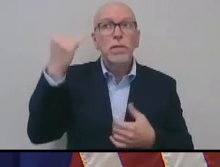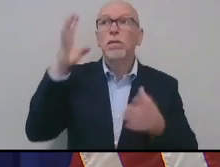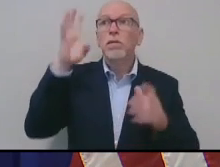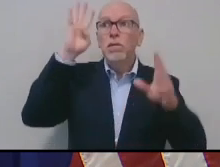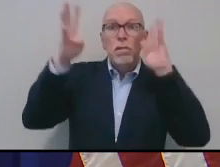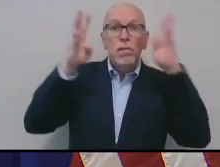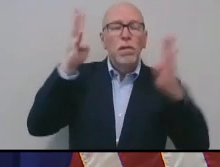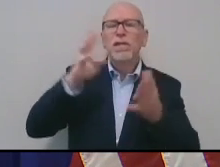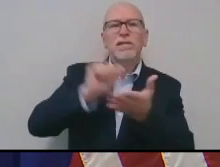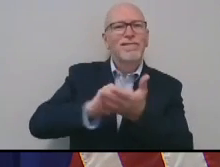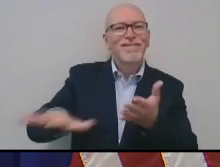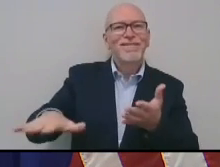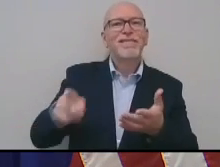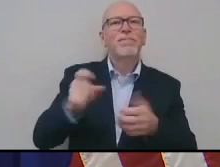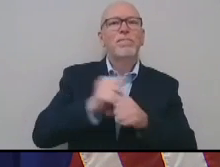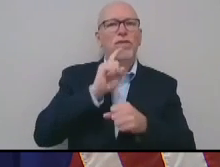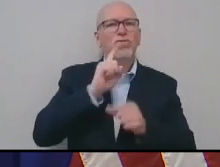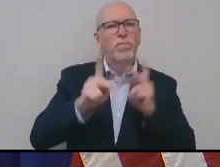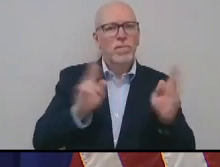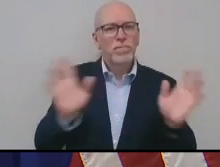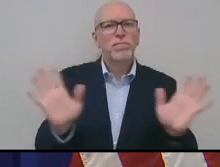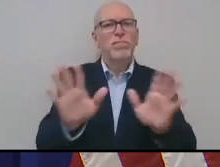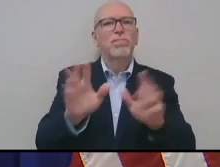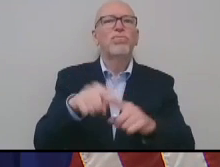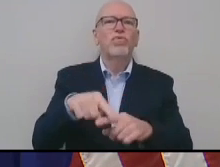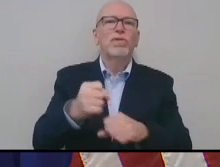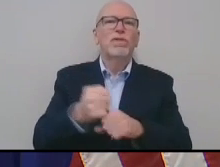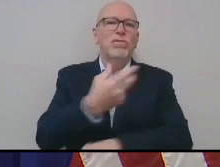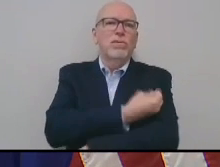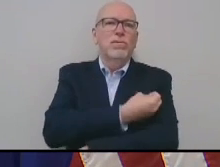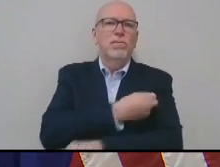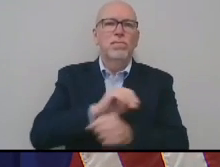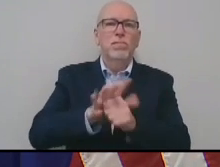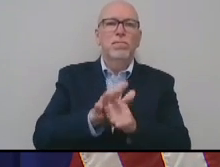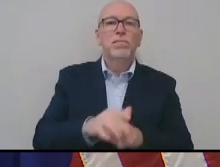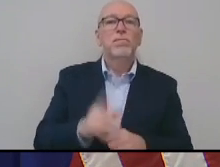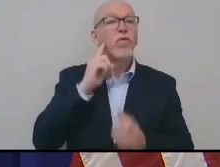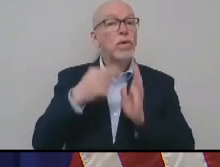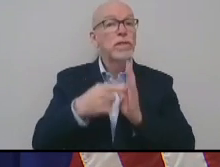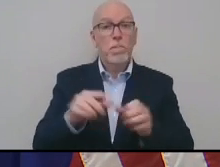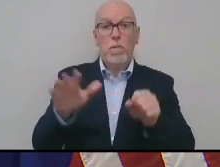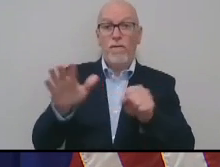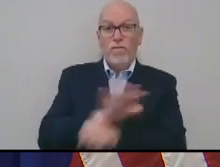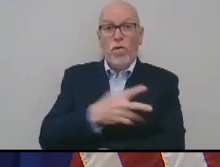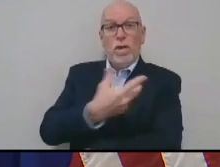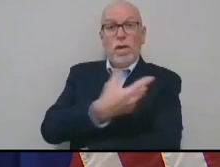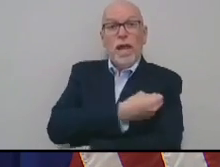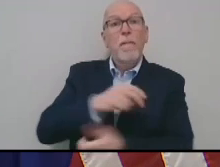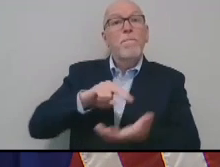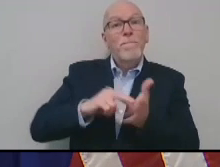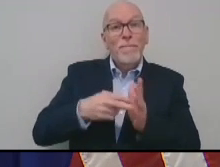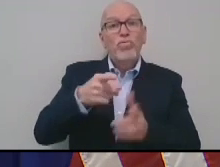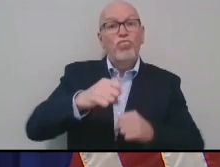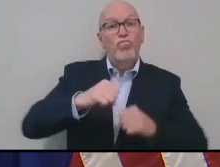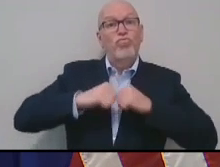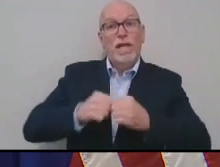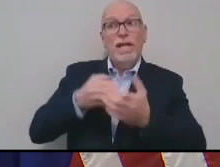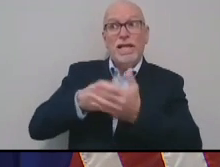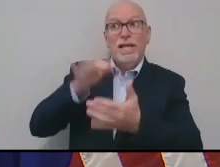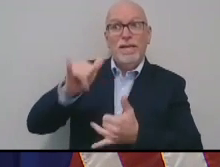getting vaccinated against COVID. For example, being fully immunized means you're protected from a disease that has claimed